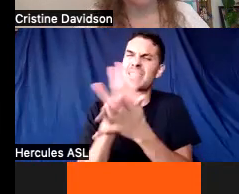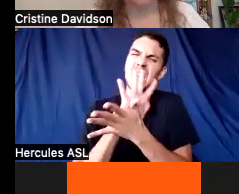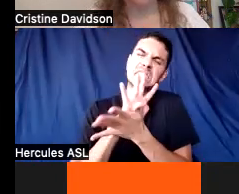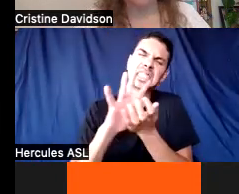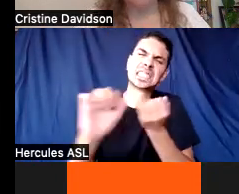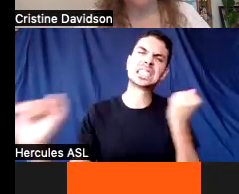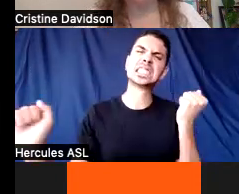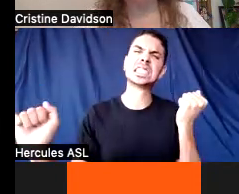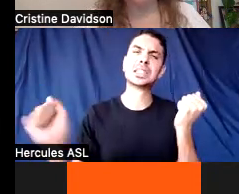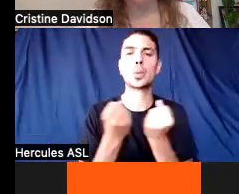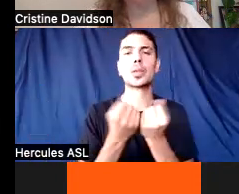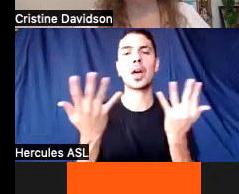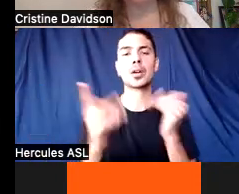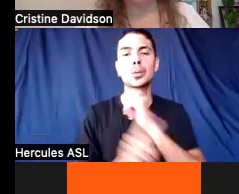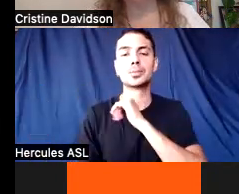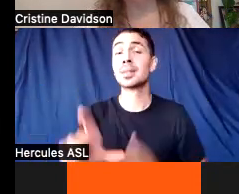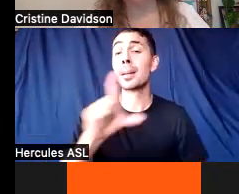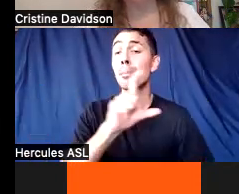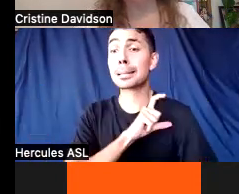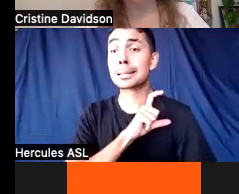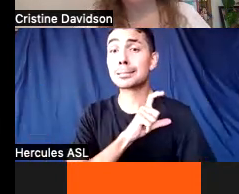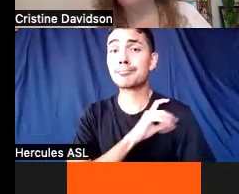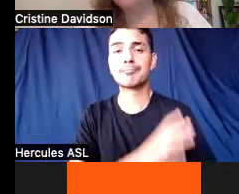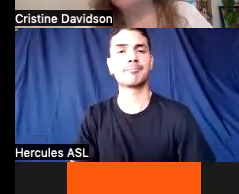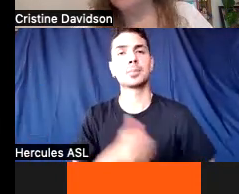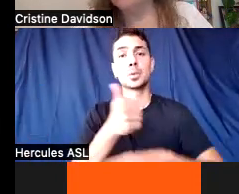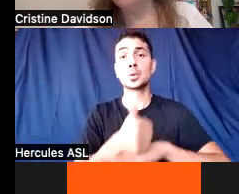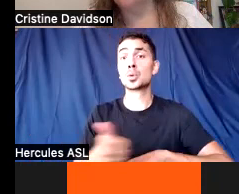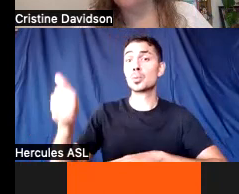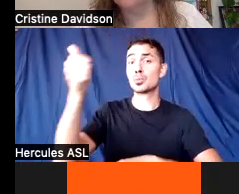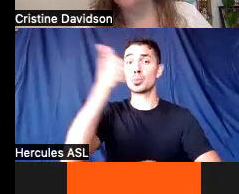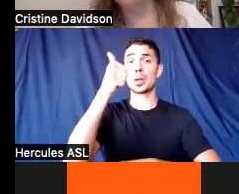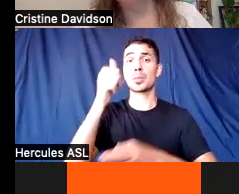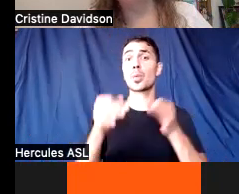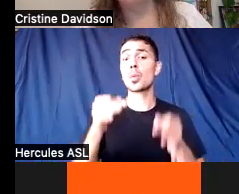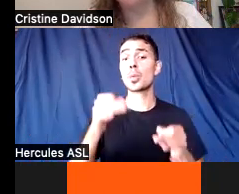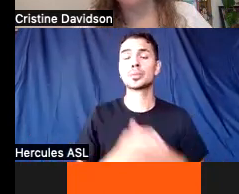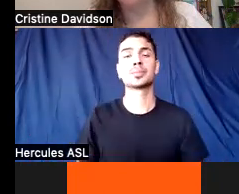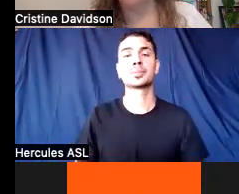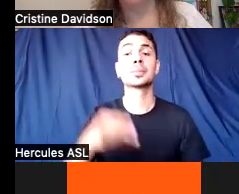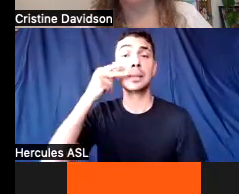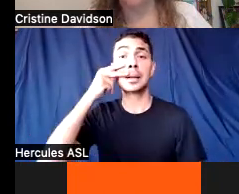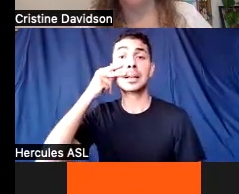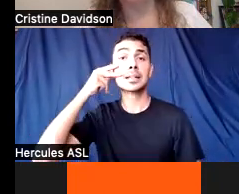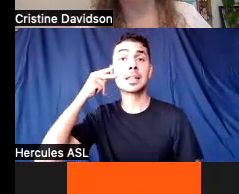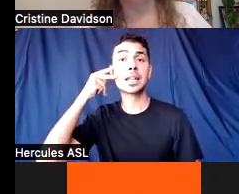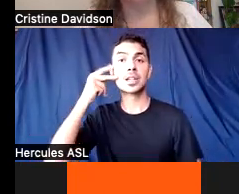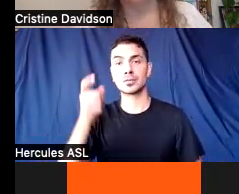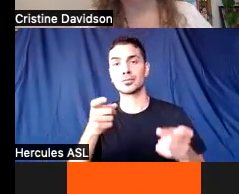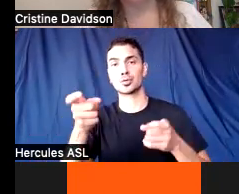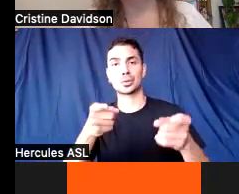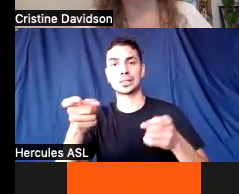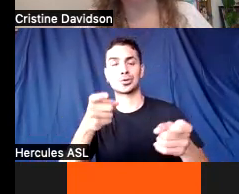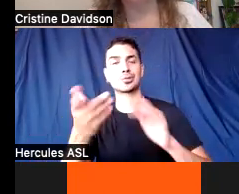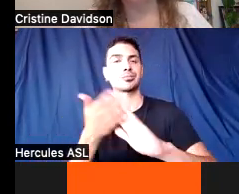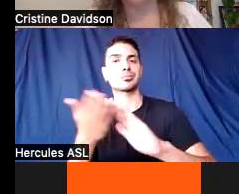Police. Yeah, police, Supreme Court, native jurisdiction, in all caps.